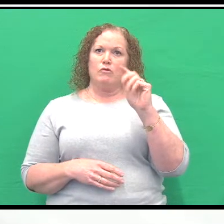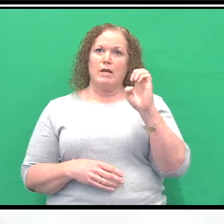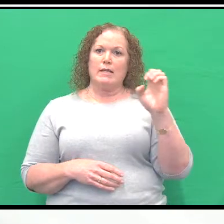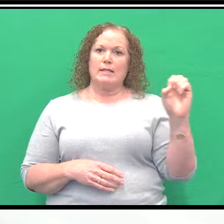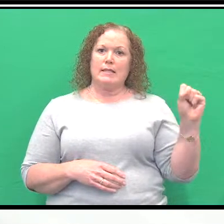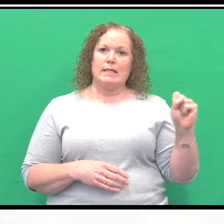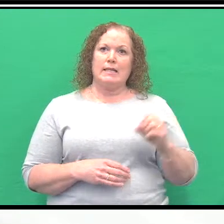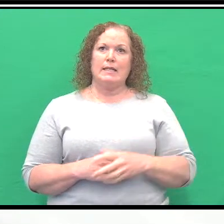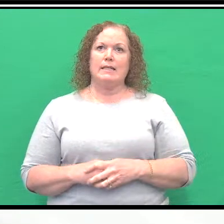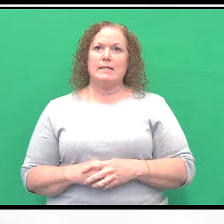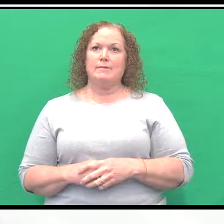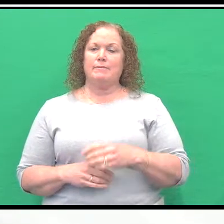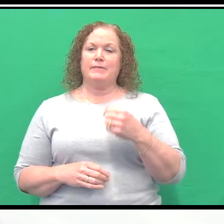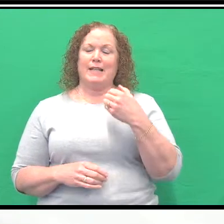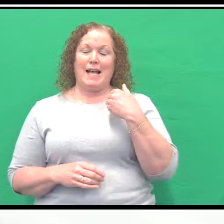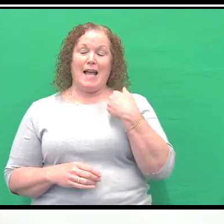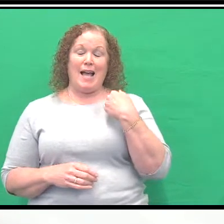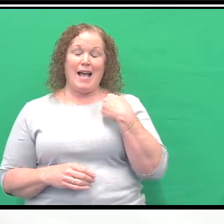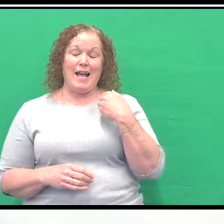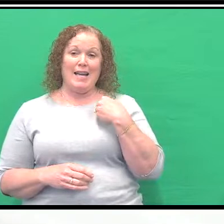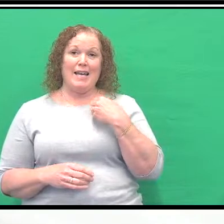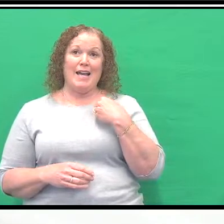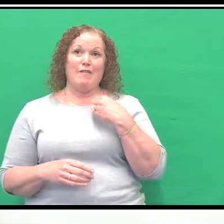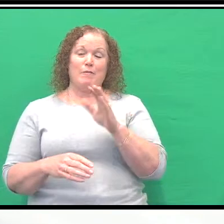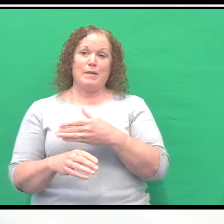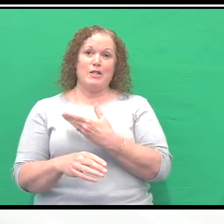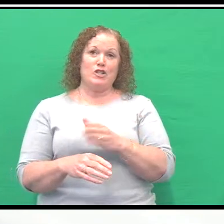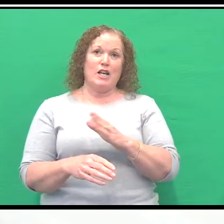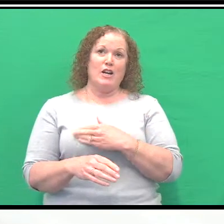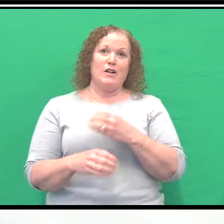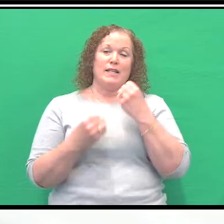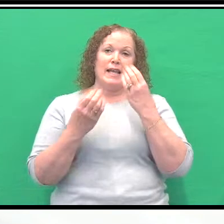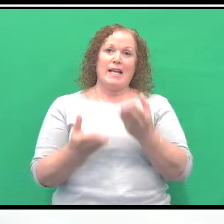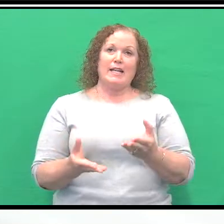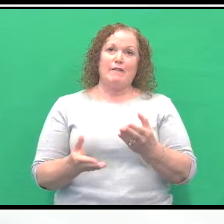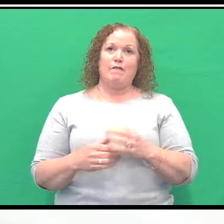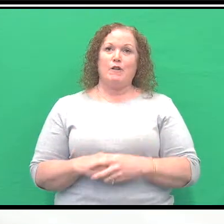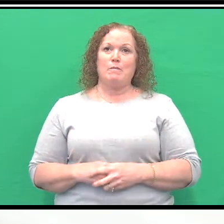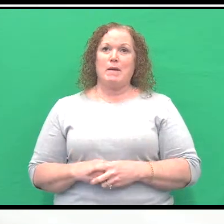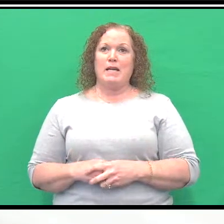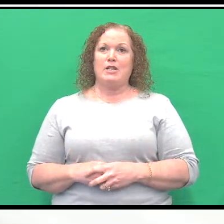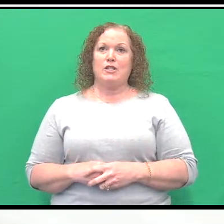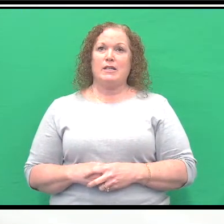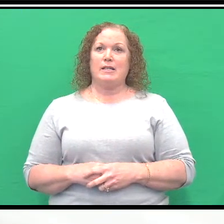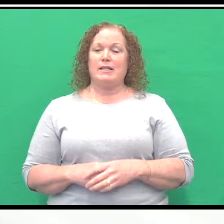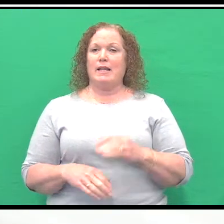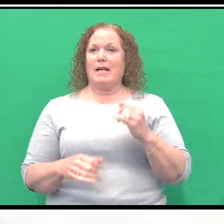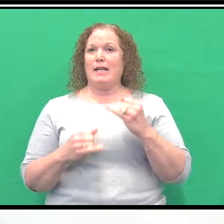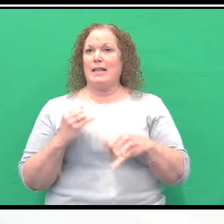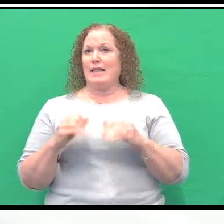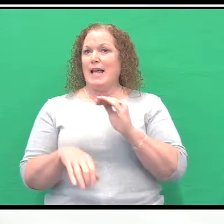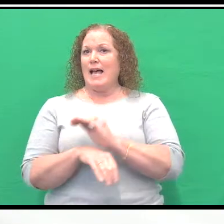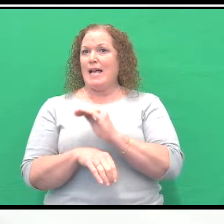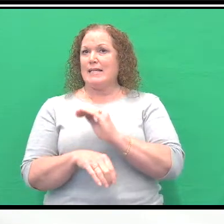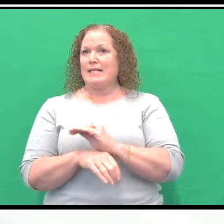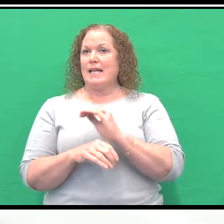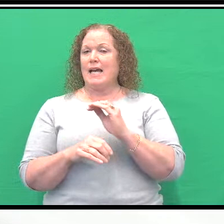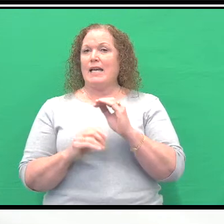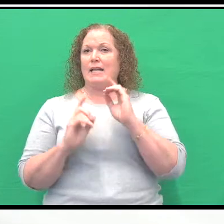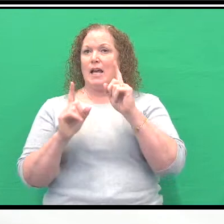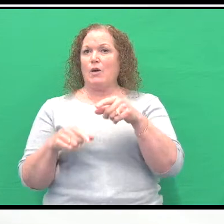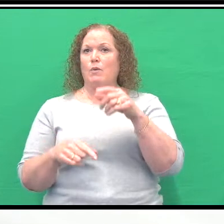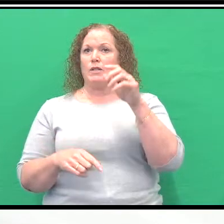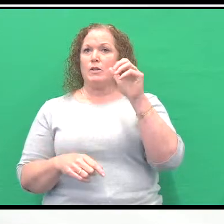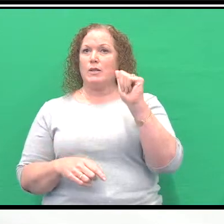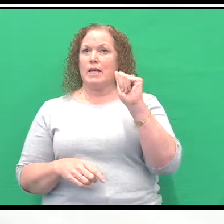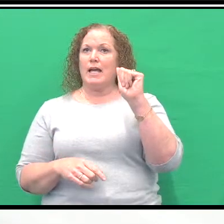out publicly. In fact, last night was the most recent example. I was very honored to be invited to attend the APAC, our African